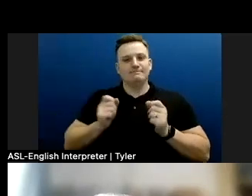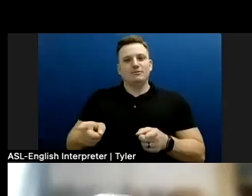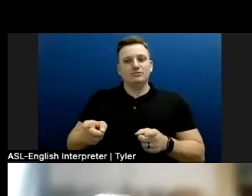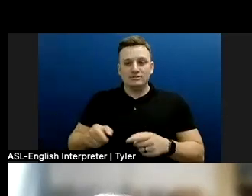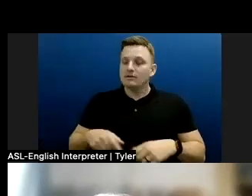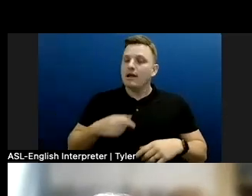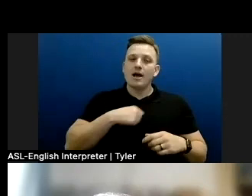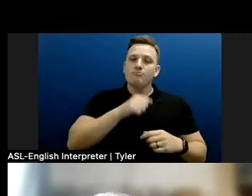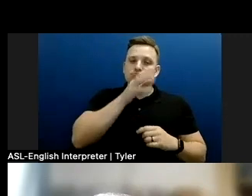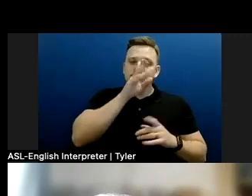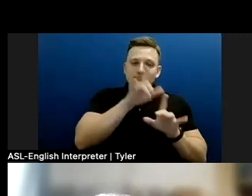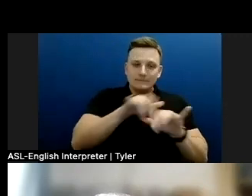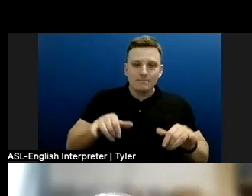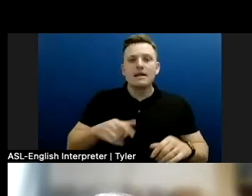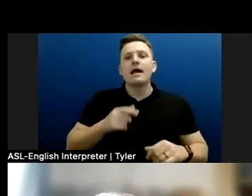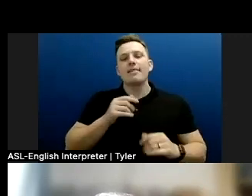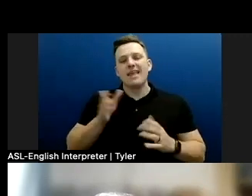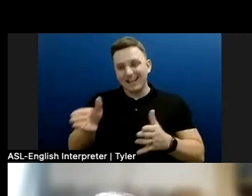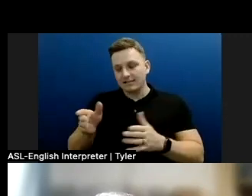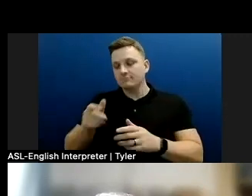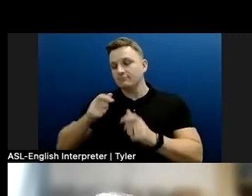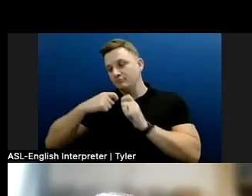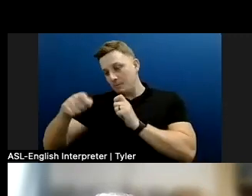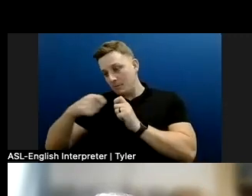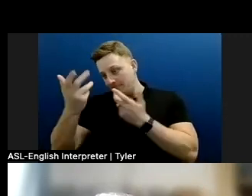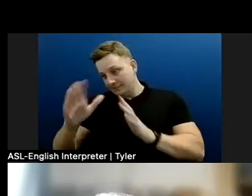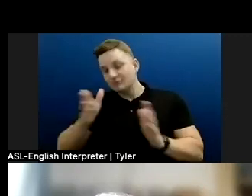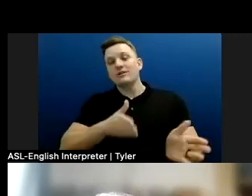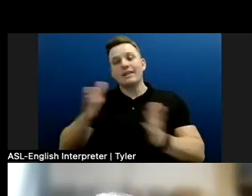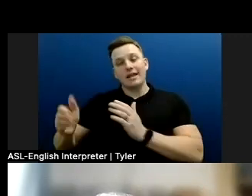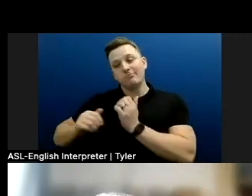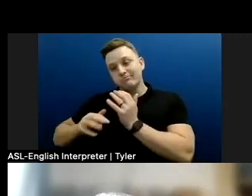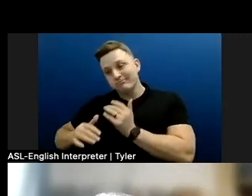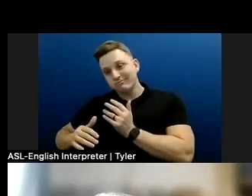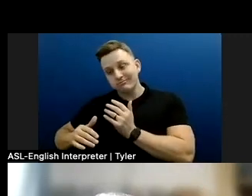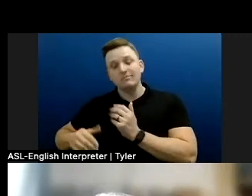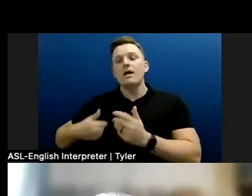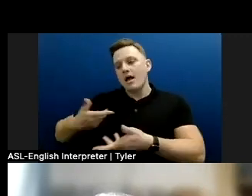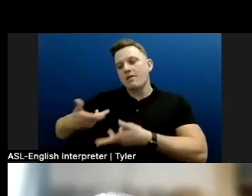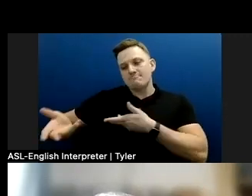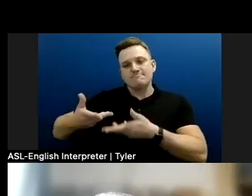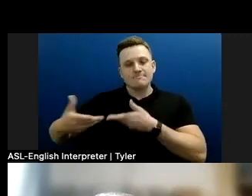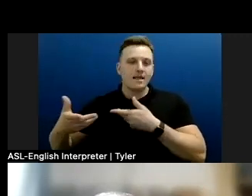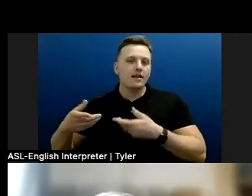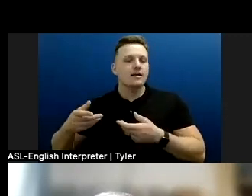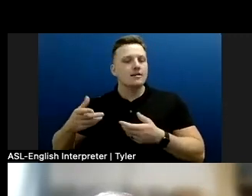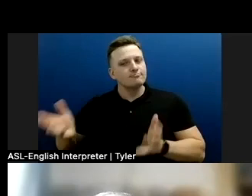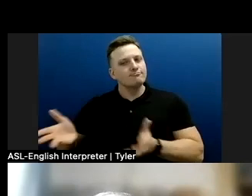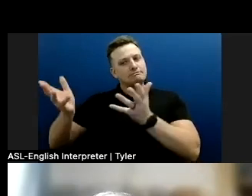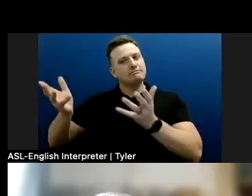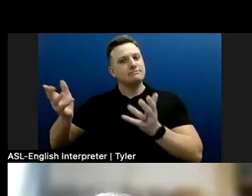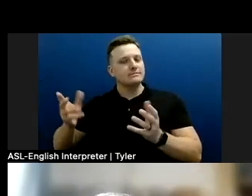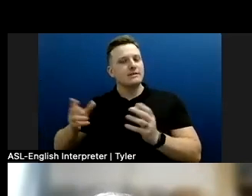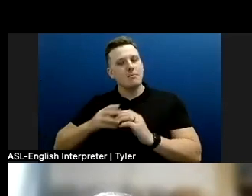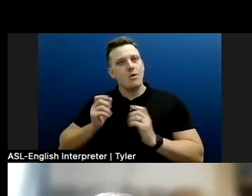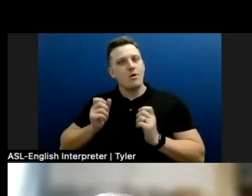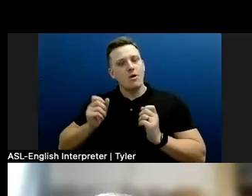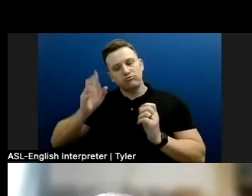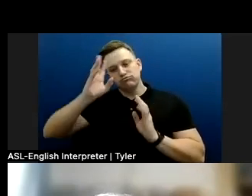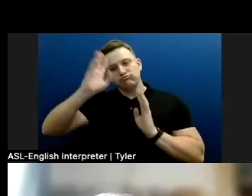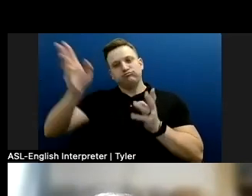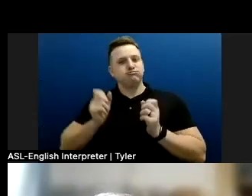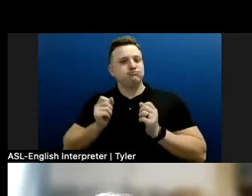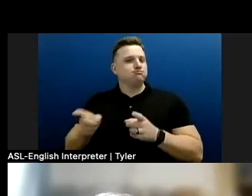and then she moves to Stan Getz on the saxophone and again encourages, and then to, I think, Harry Edison on the